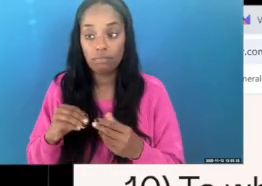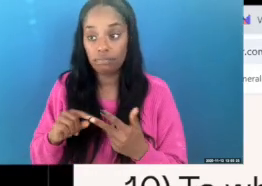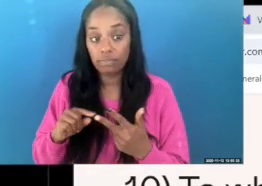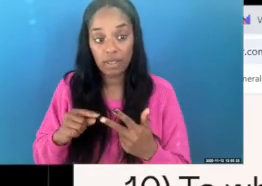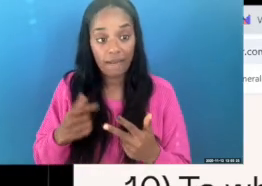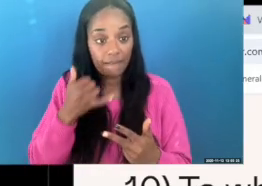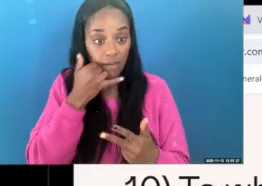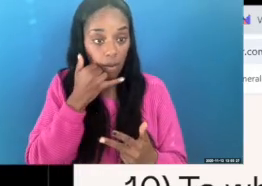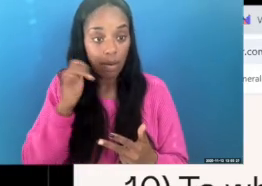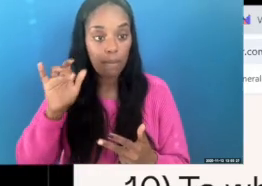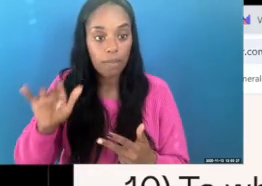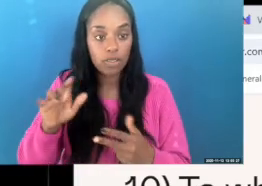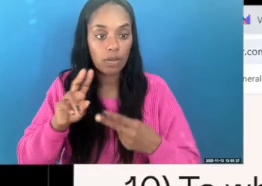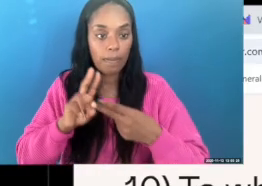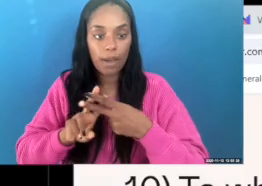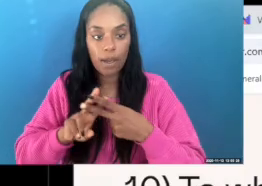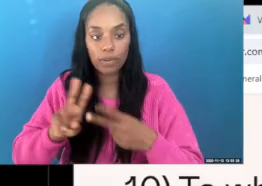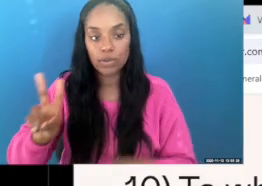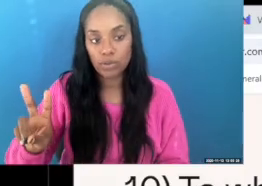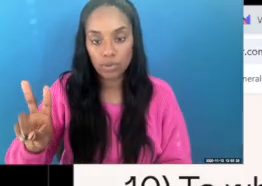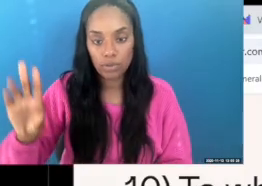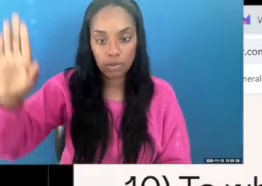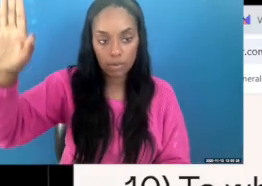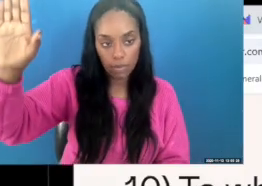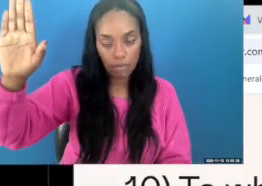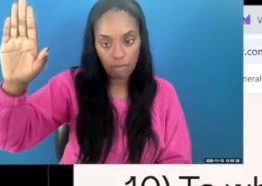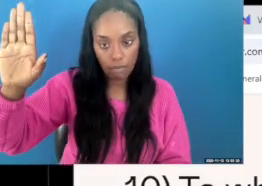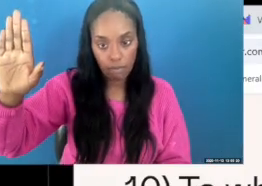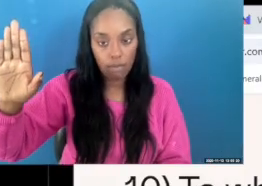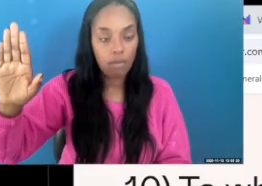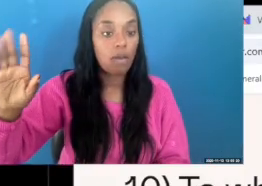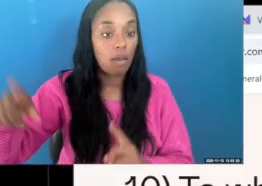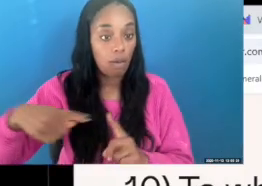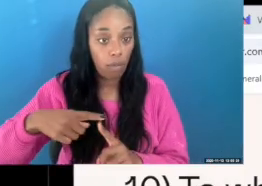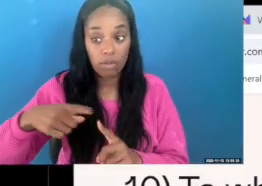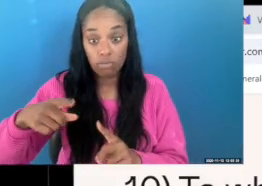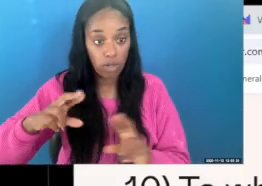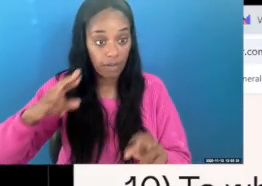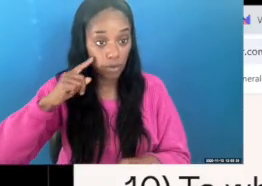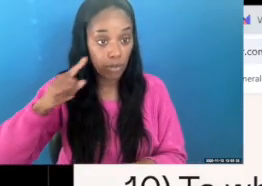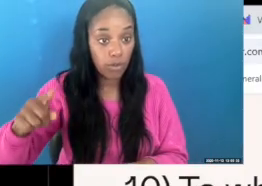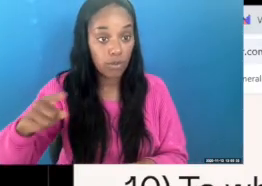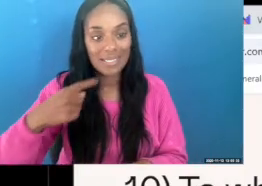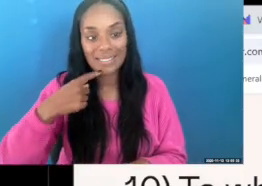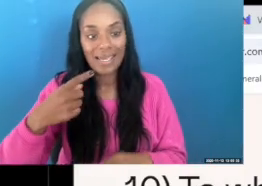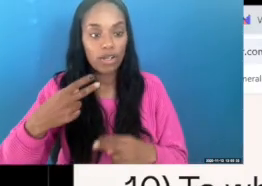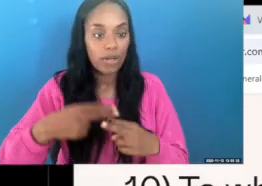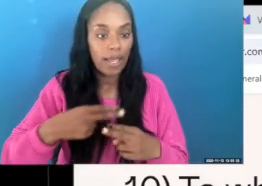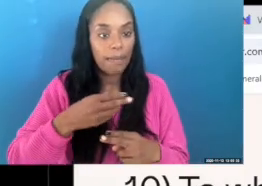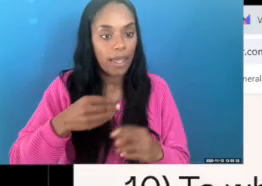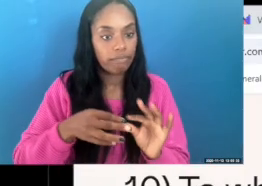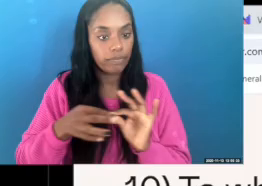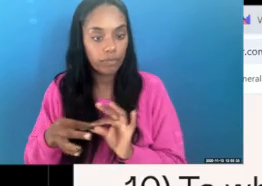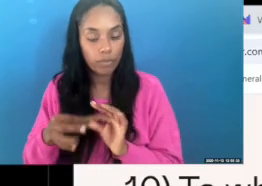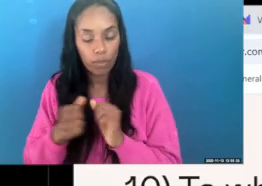under the Participants tab. If you are on a mobile platform, please tap Raise Hand in the More tab. If you're joining by